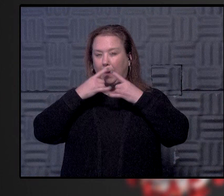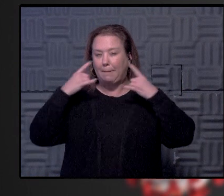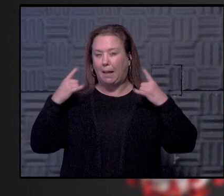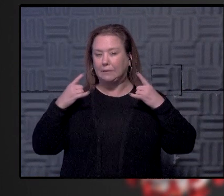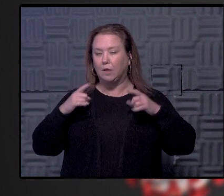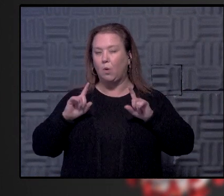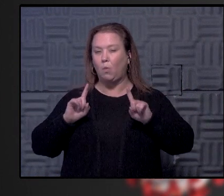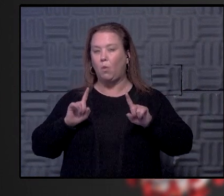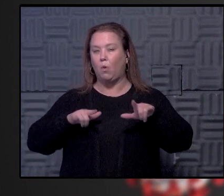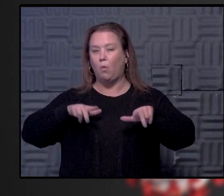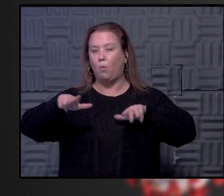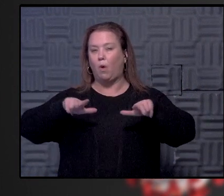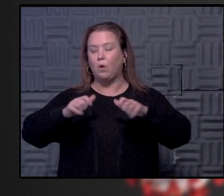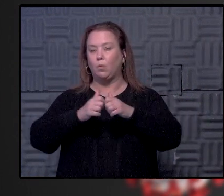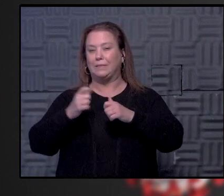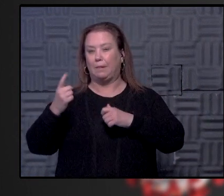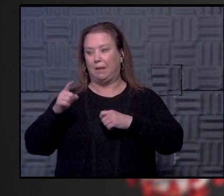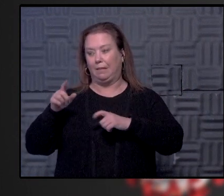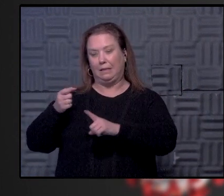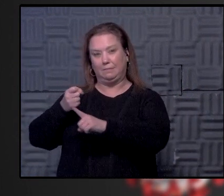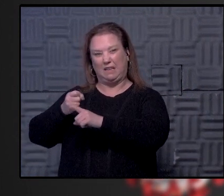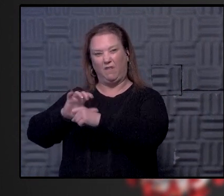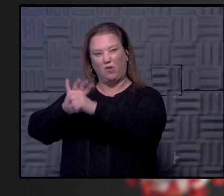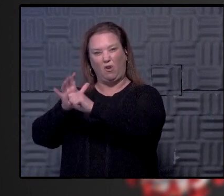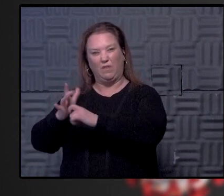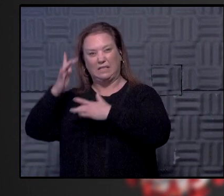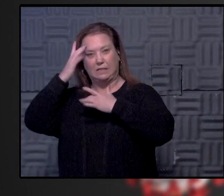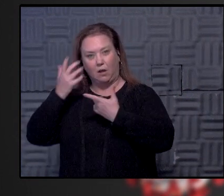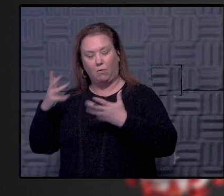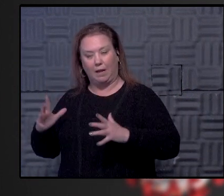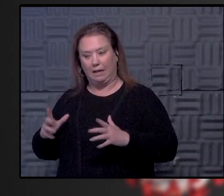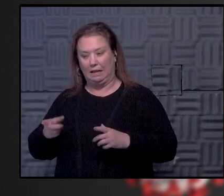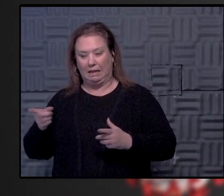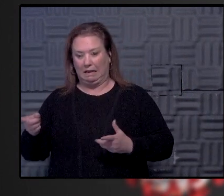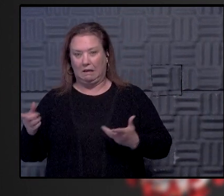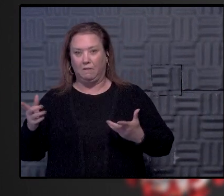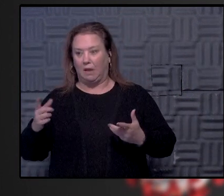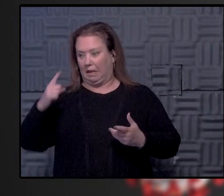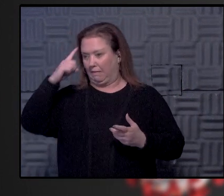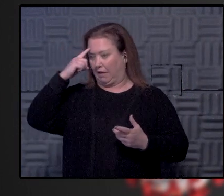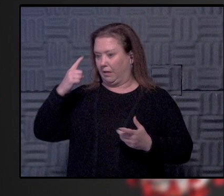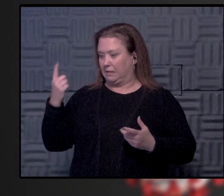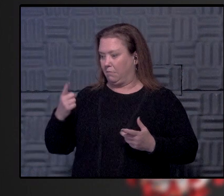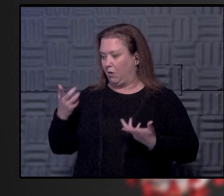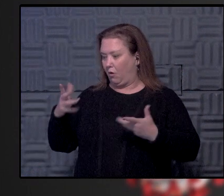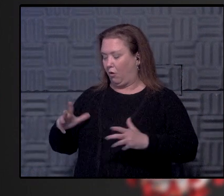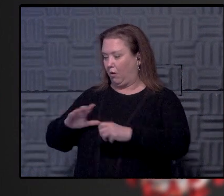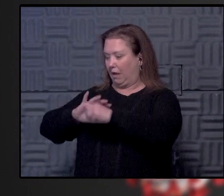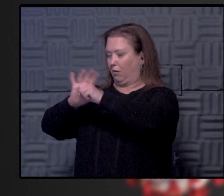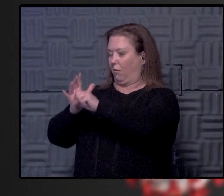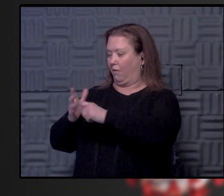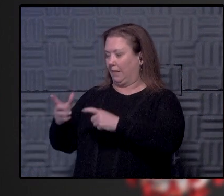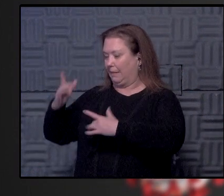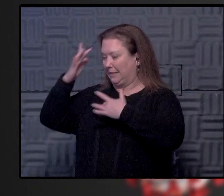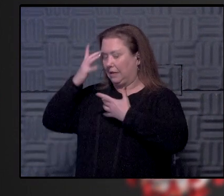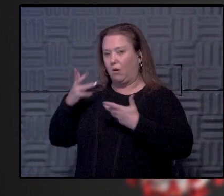mask? Okay, guys, I'll tell you, if I thought somebody already had COVID-19, it would say, okay, well, they've already had it,